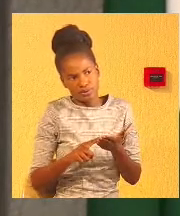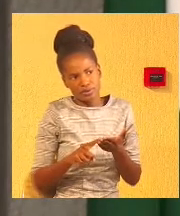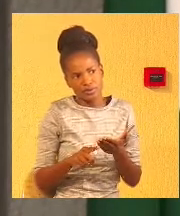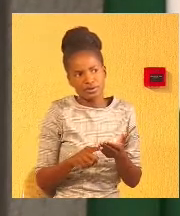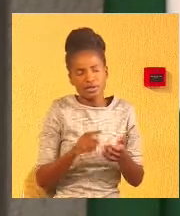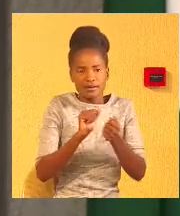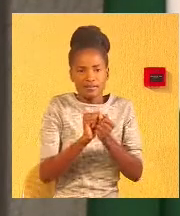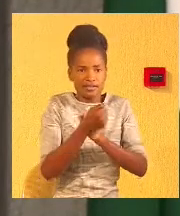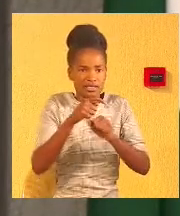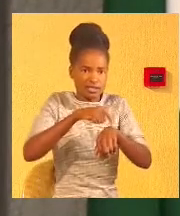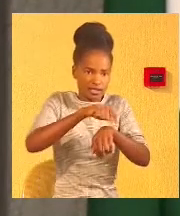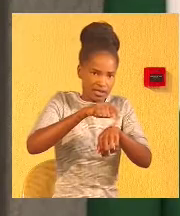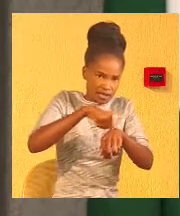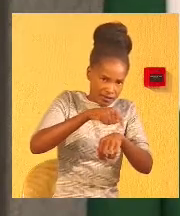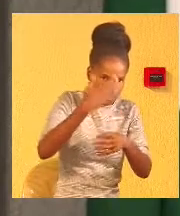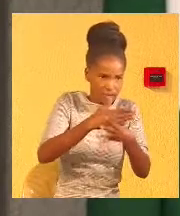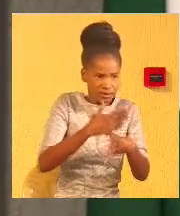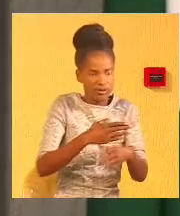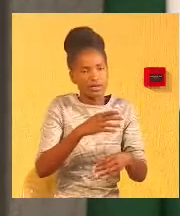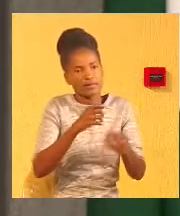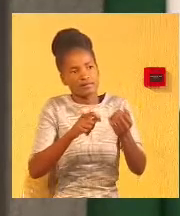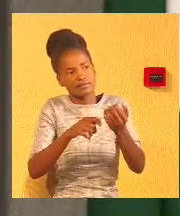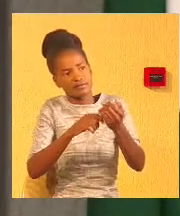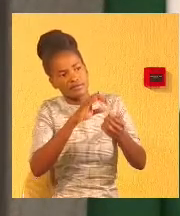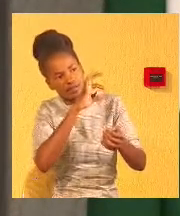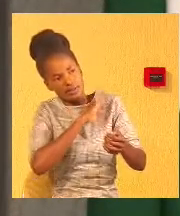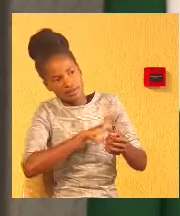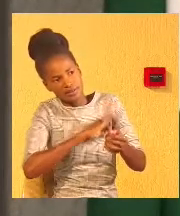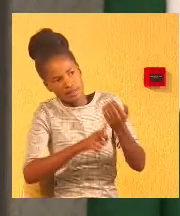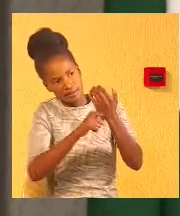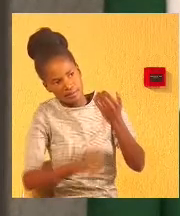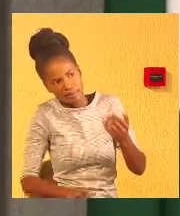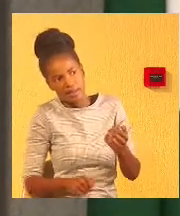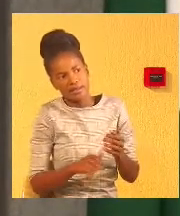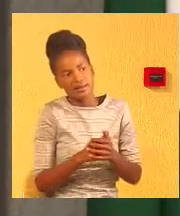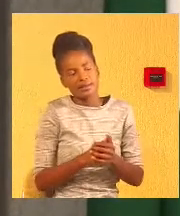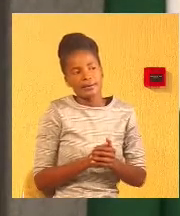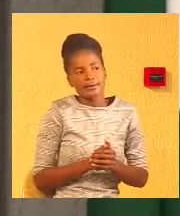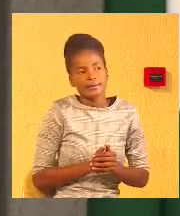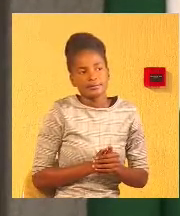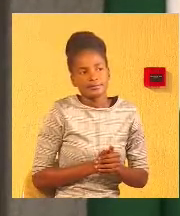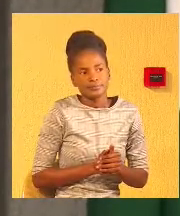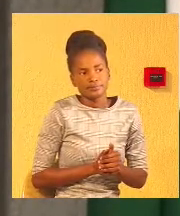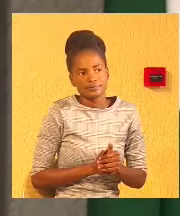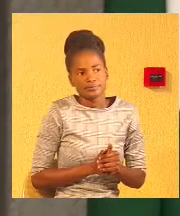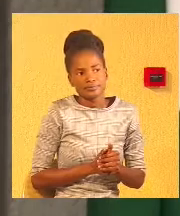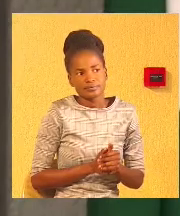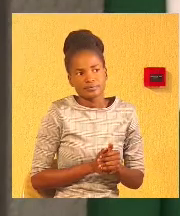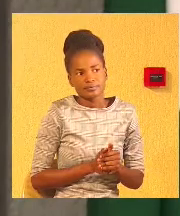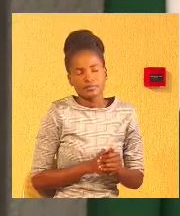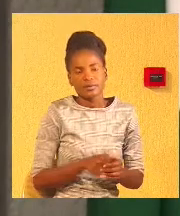shifts, to reduce salaries in terms of that. But the primary agricultural haven't yet lost any